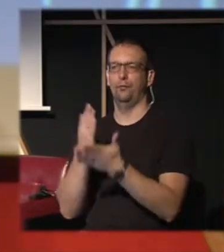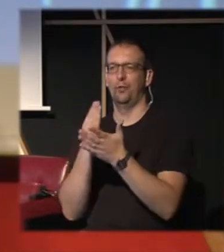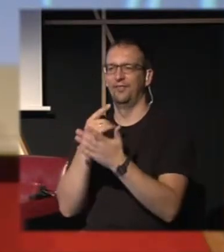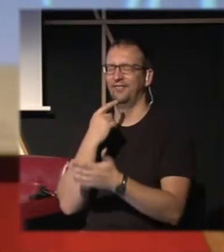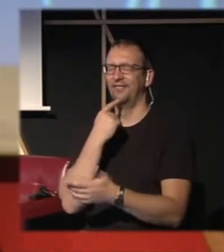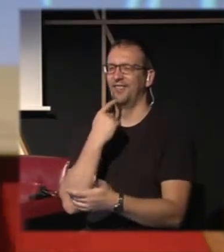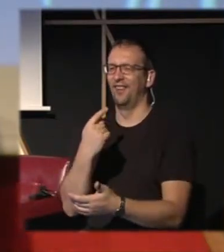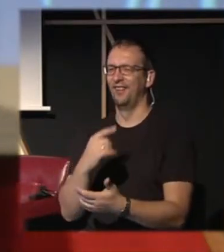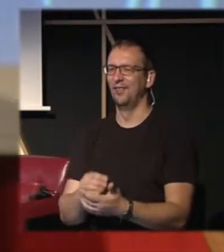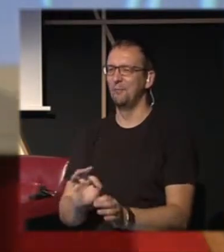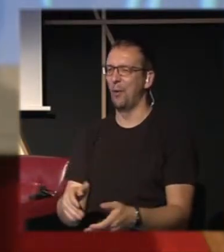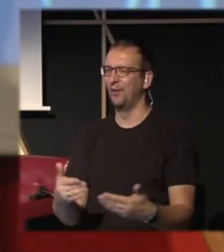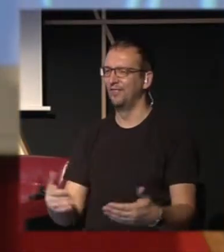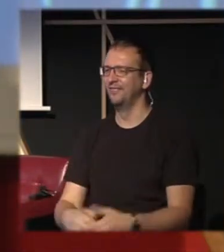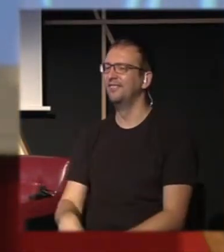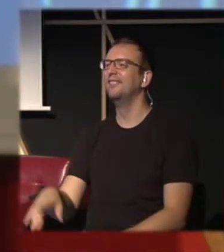Officer.